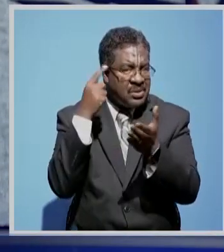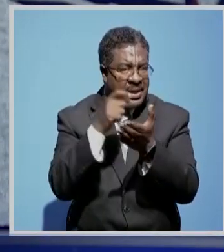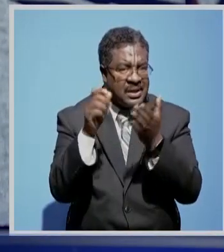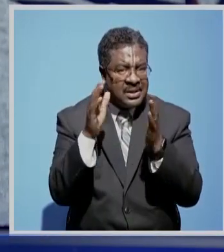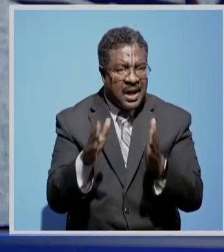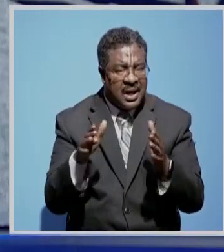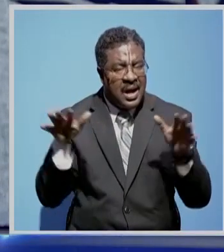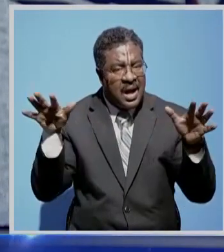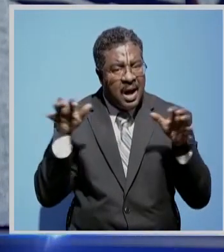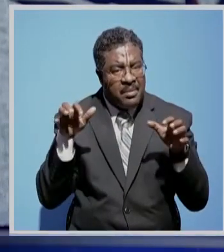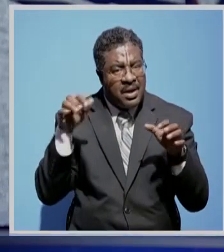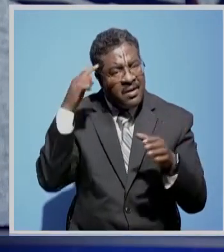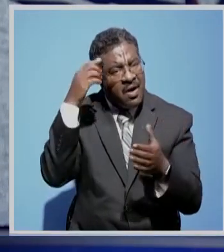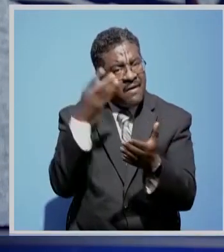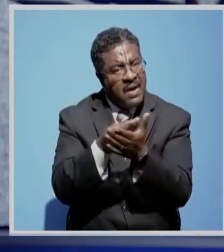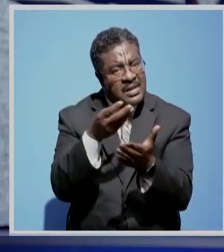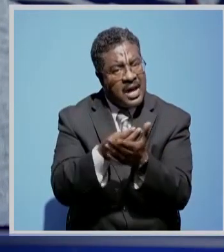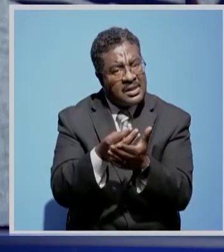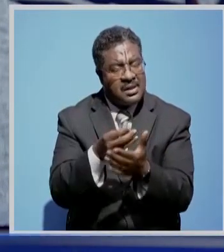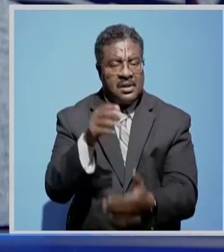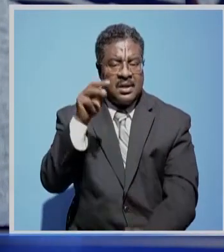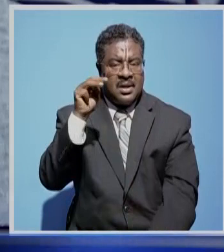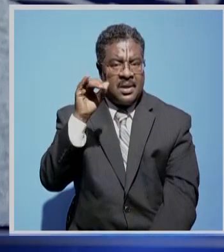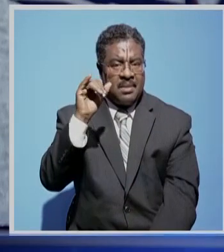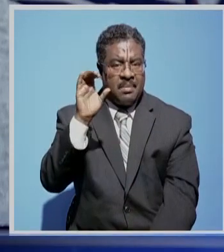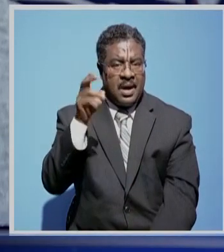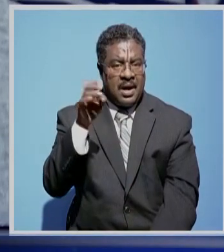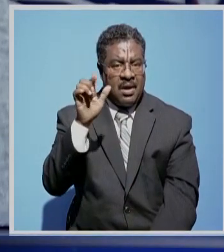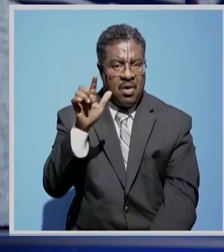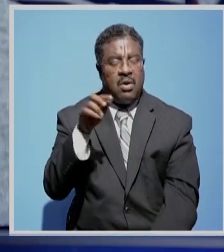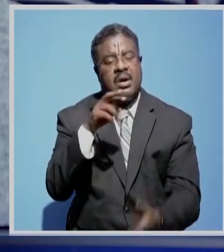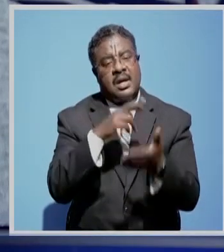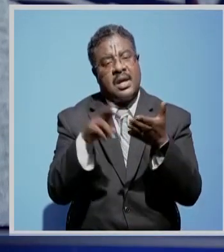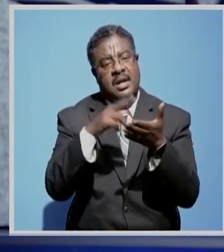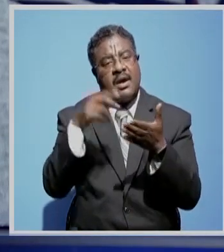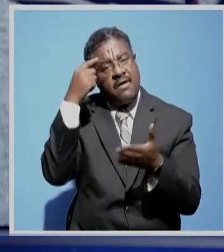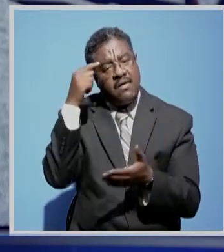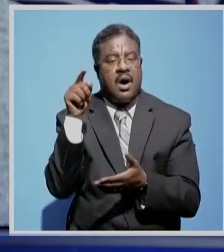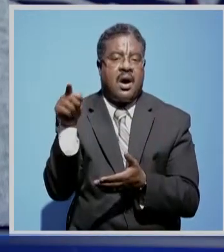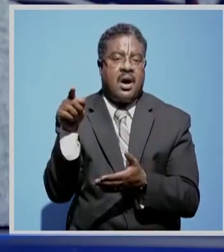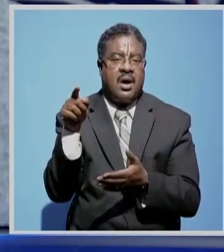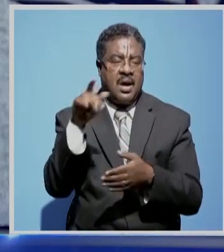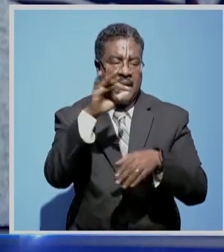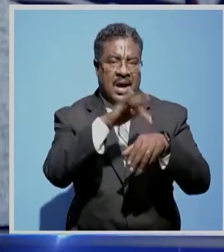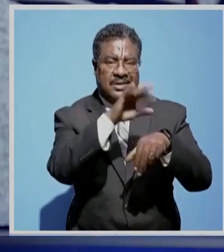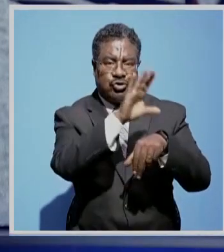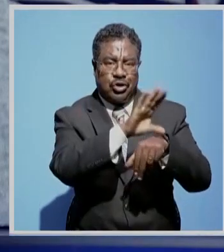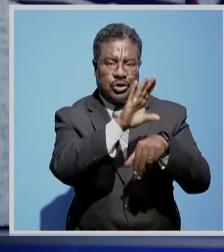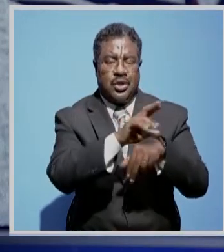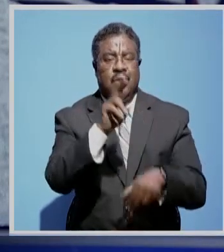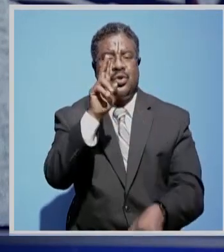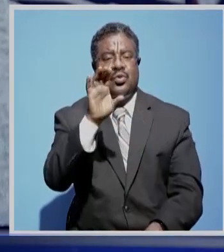and Economic Development, Mike Masiye, during the funeral service of Dr. Kaunda held at the United Church of Zambia. UCZ St.